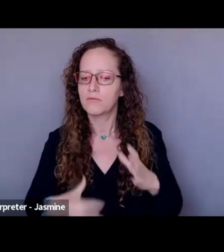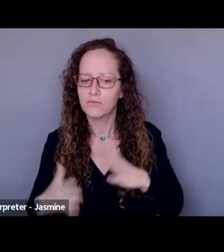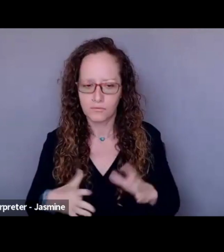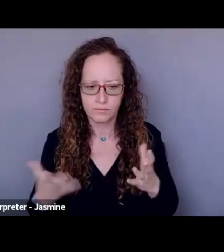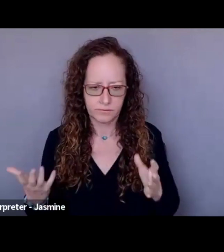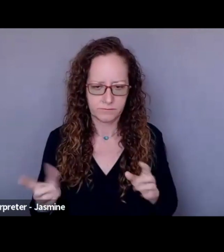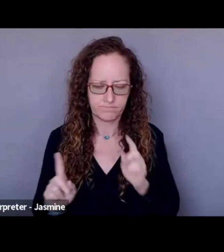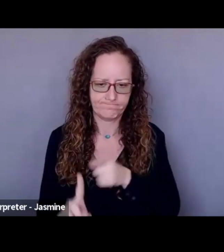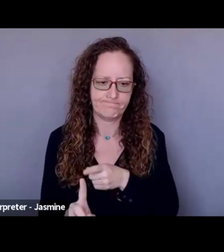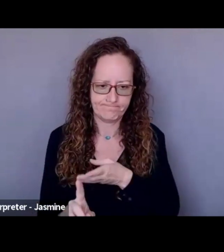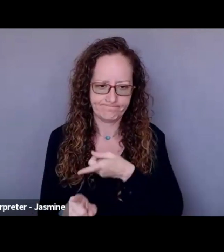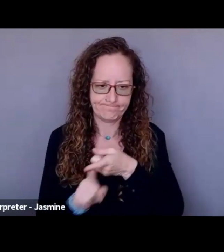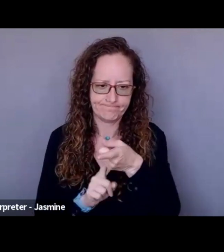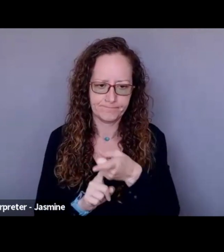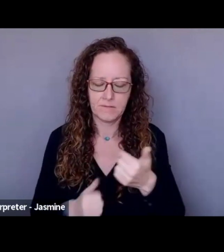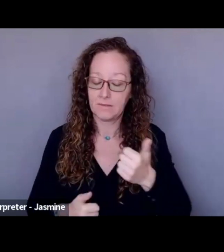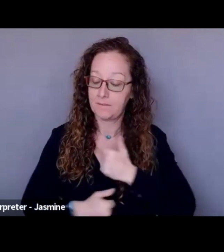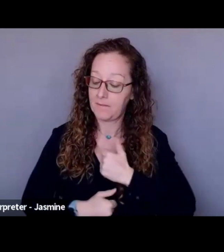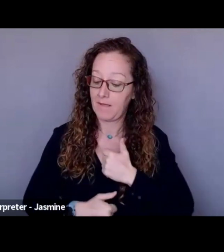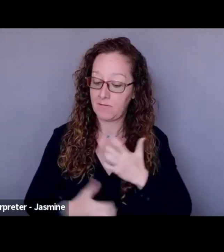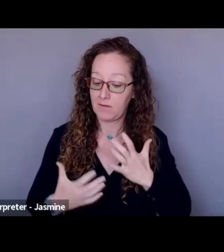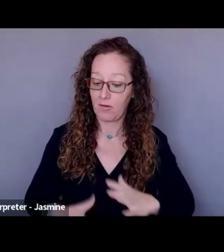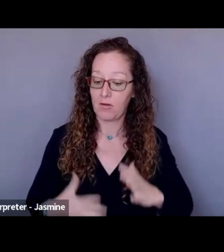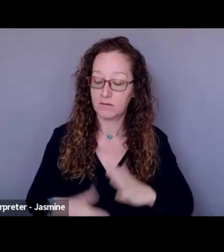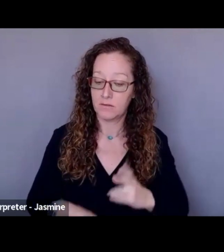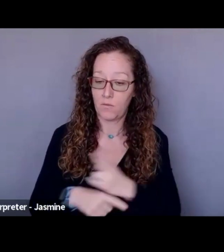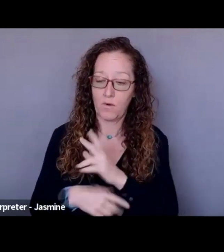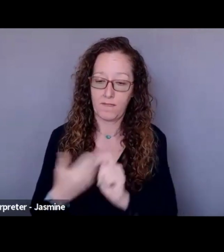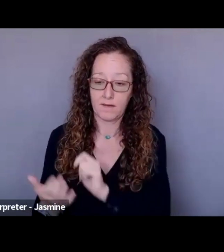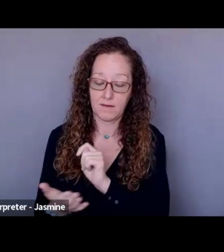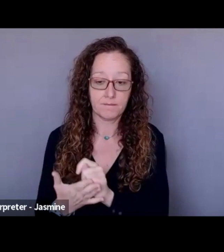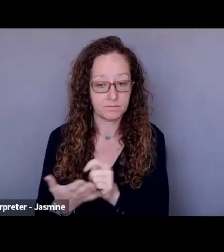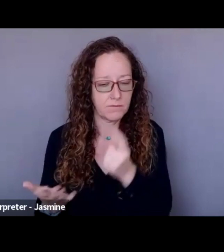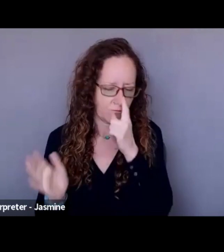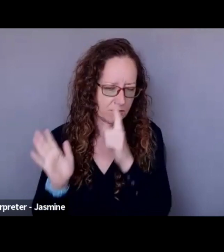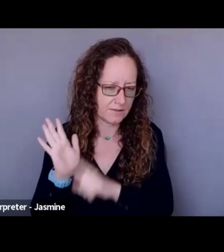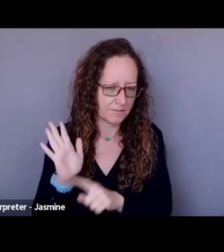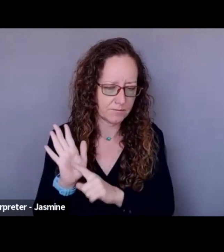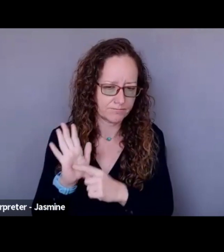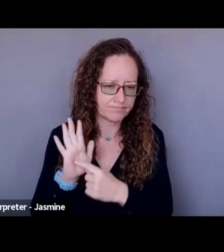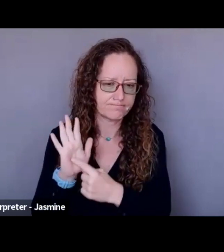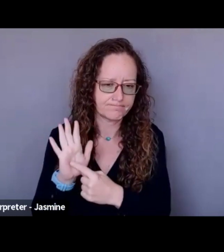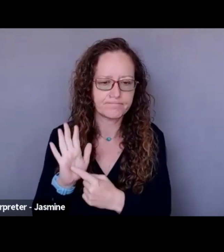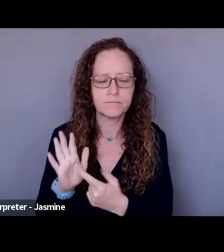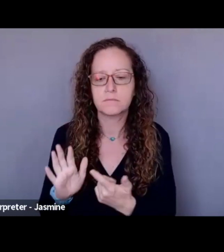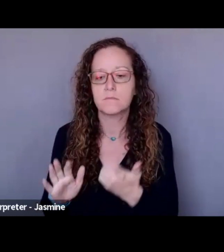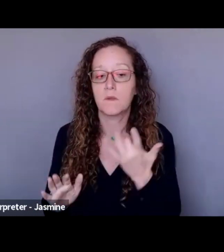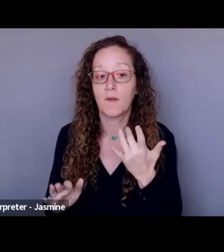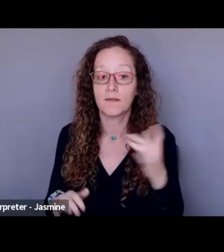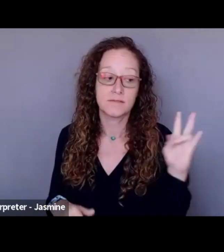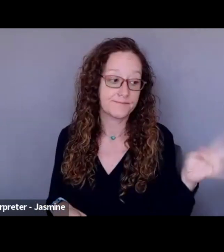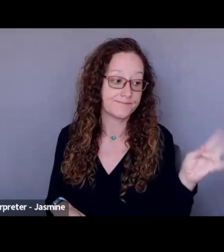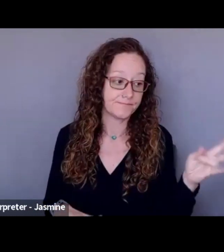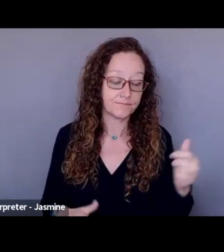up what military costumes were worn in that time, right? Because military costumes in the 70s